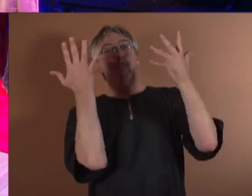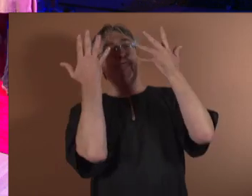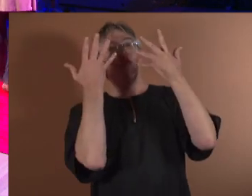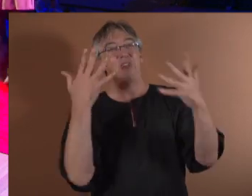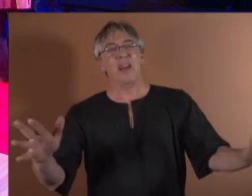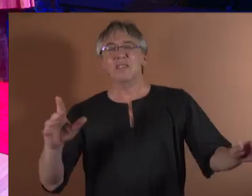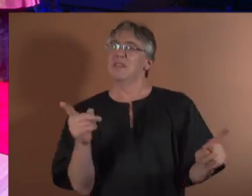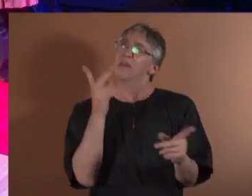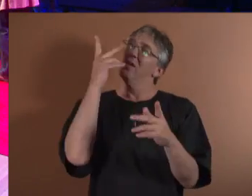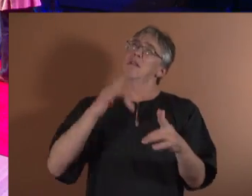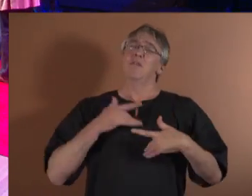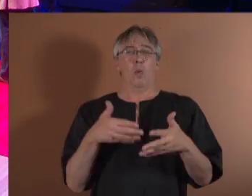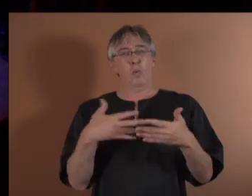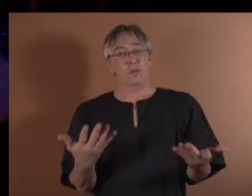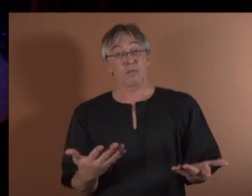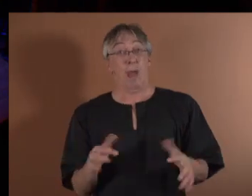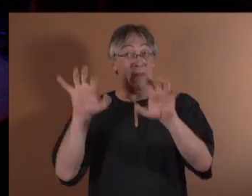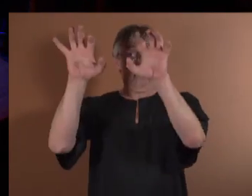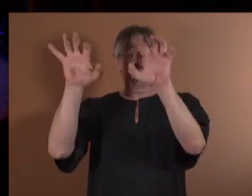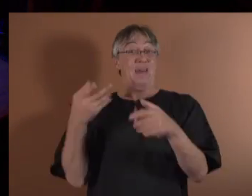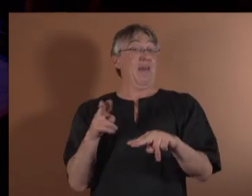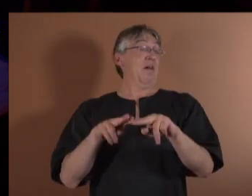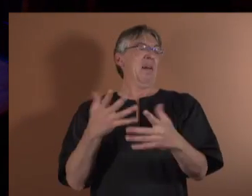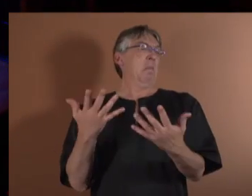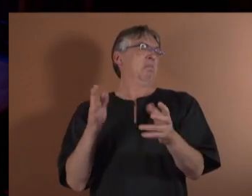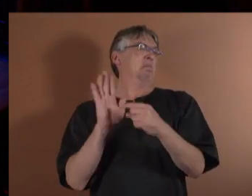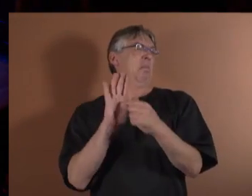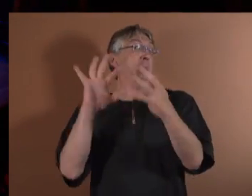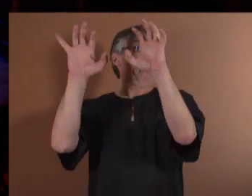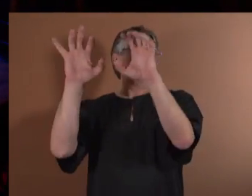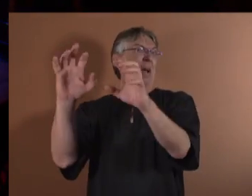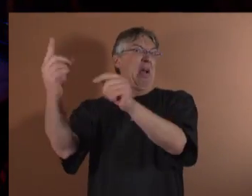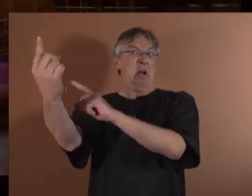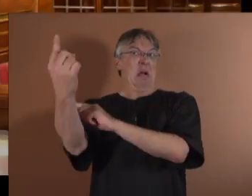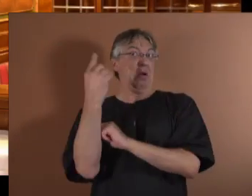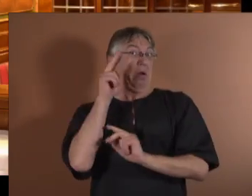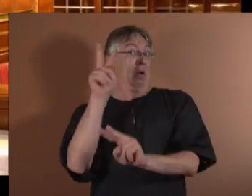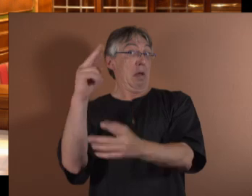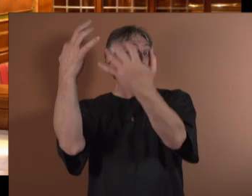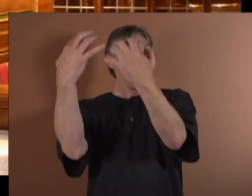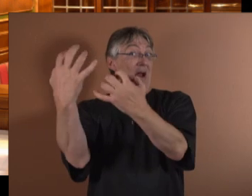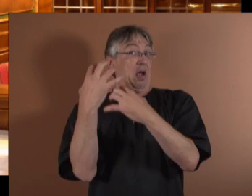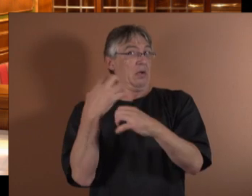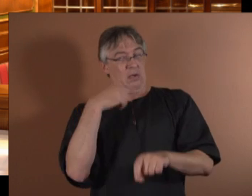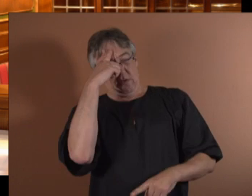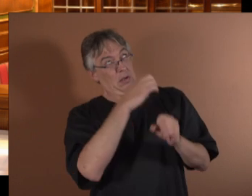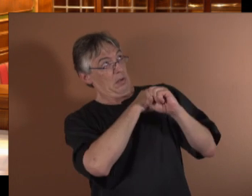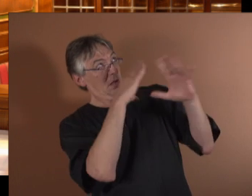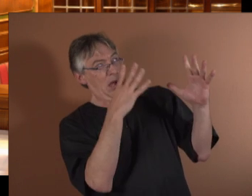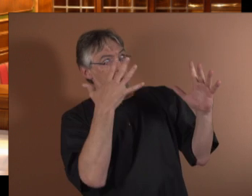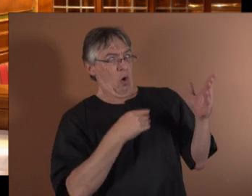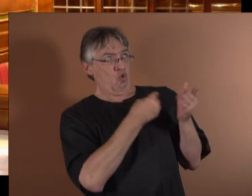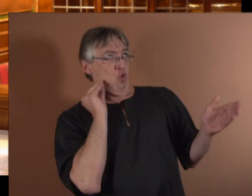be on this? In terms of the bear, I want to be back in my own warm cave with my mate, safe and warm. In terms of